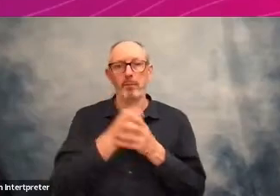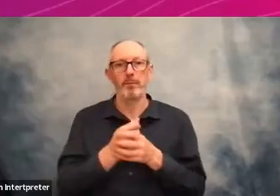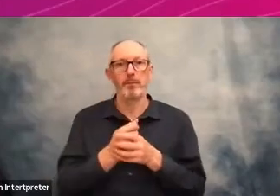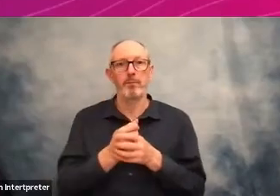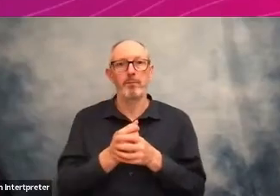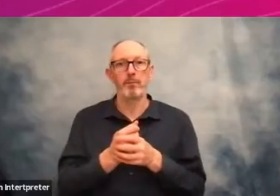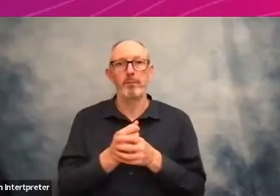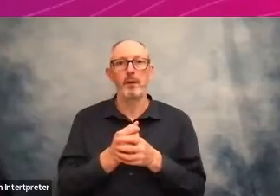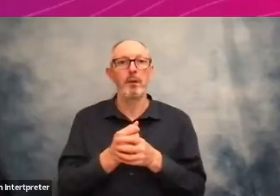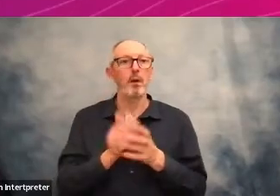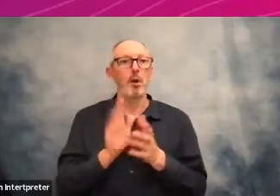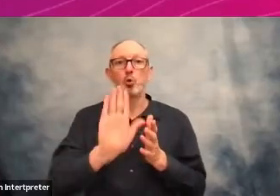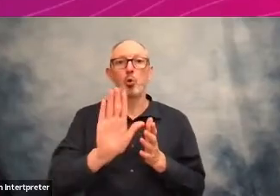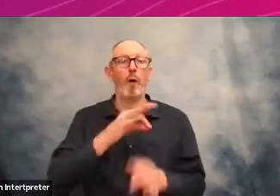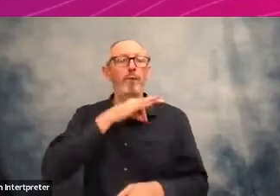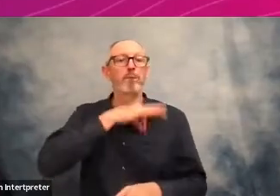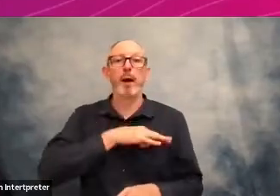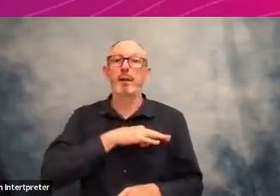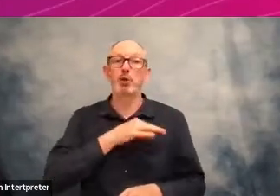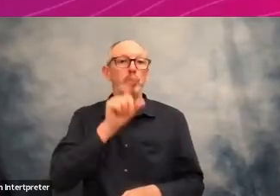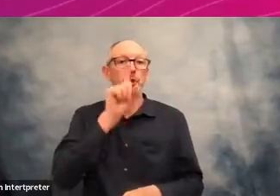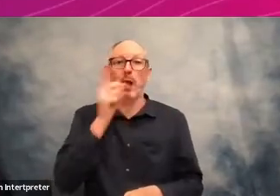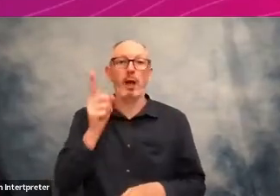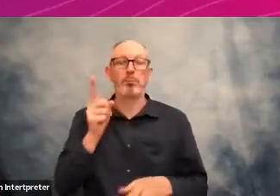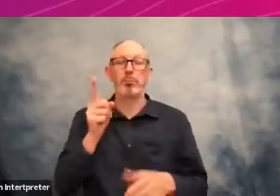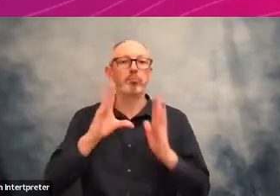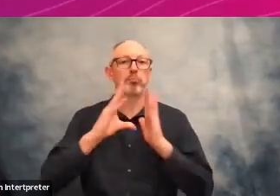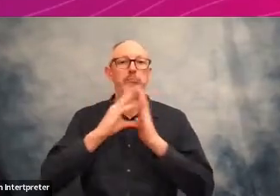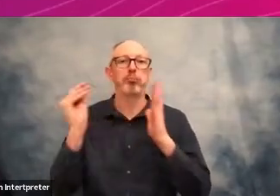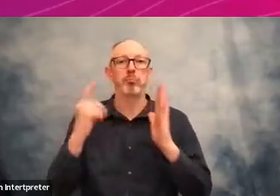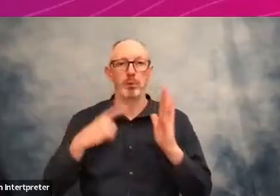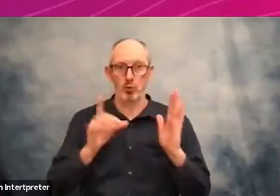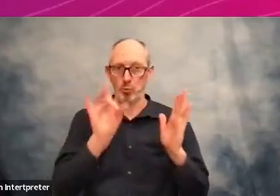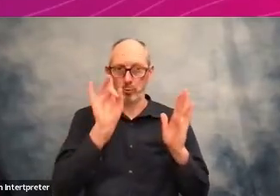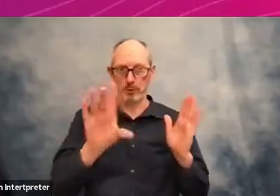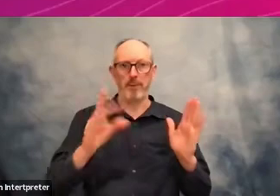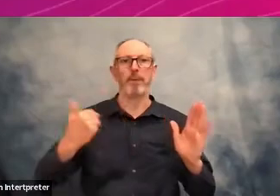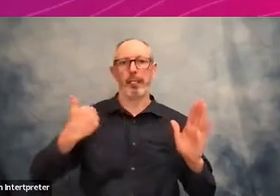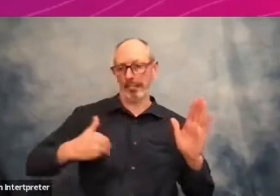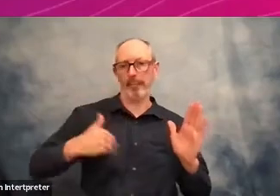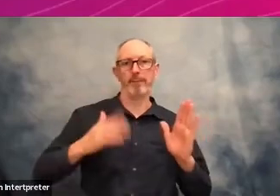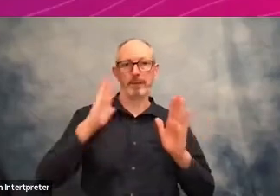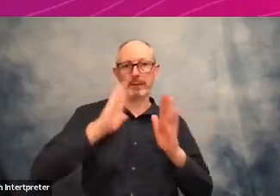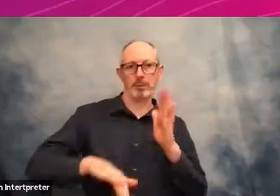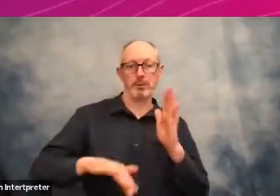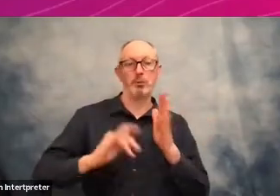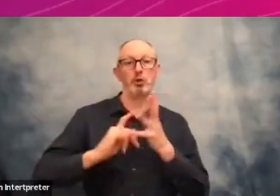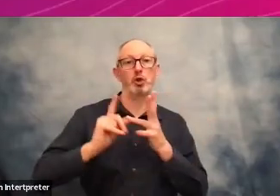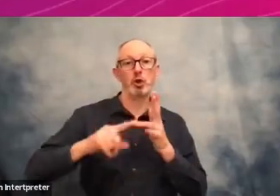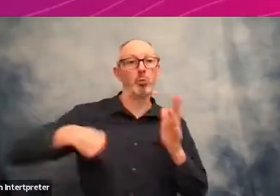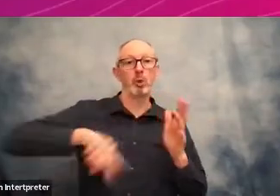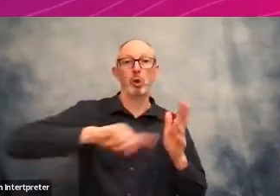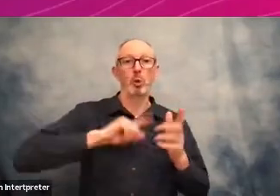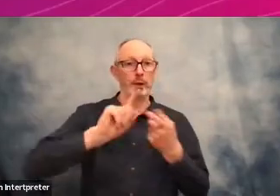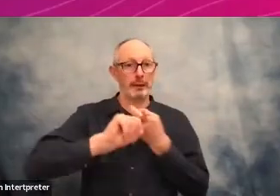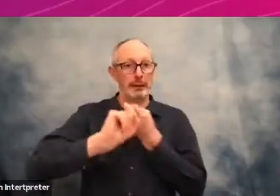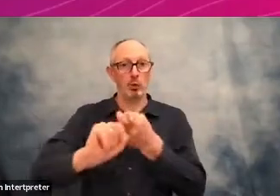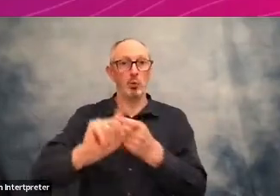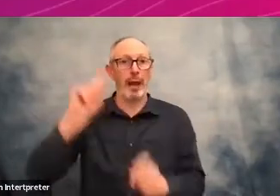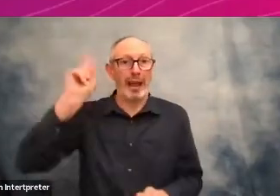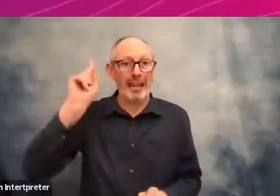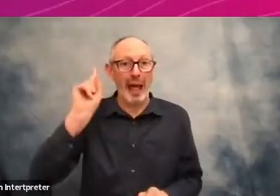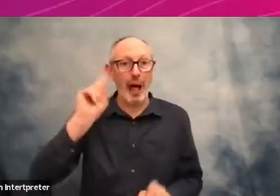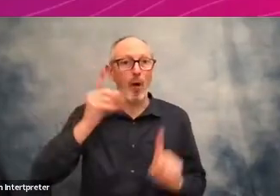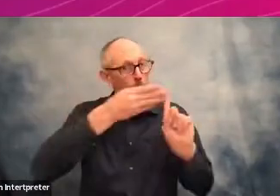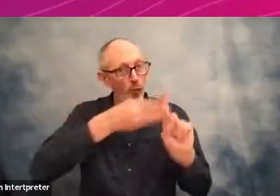be replicated because lived experience is your priority insight. So our journey continues. You are now and forever part